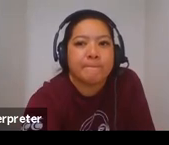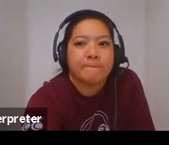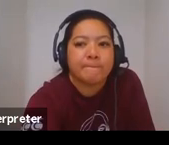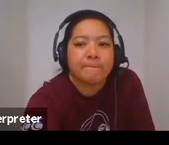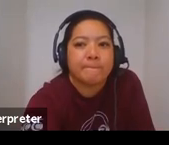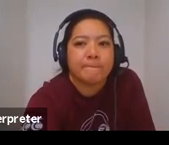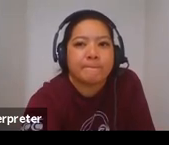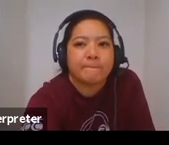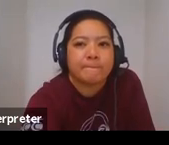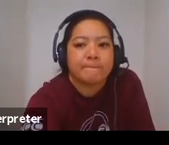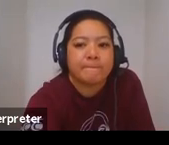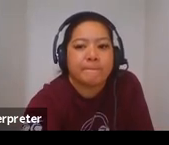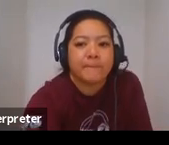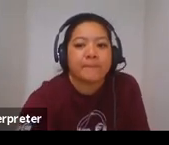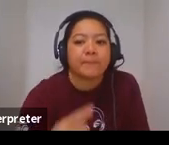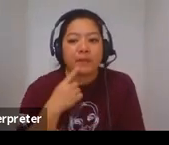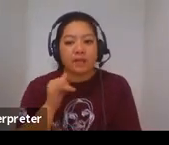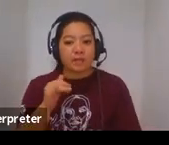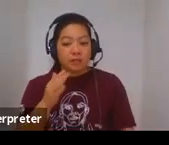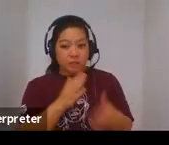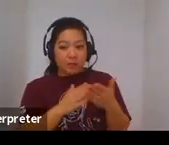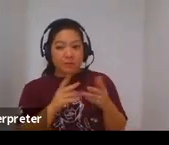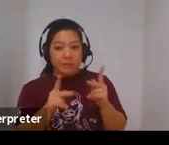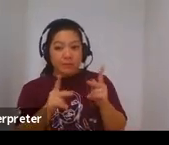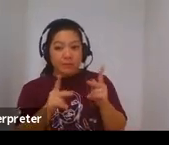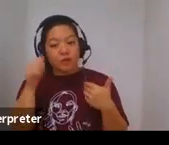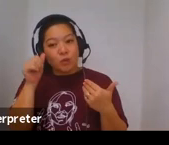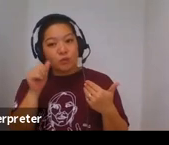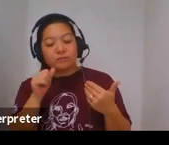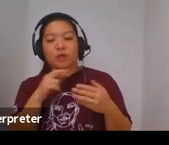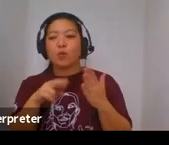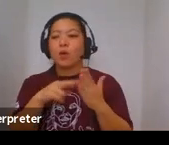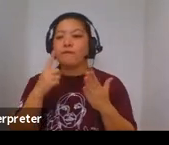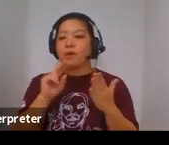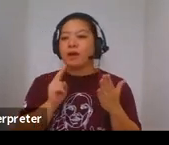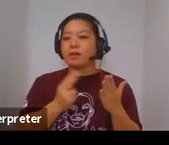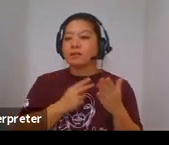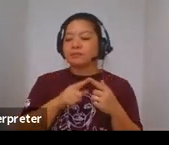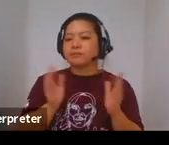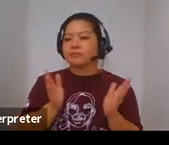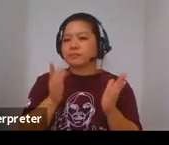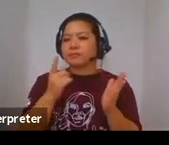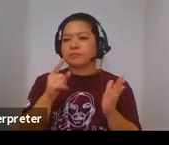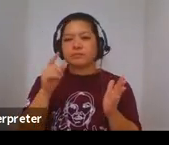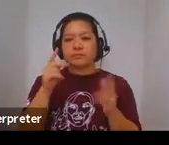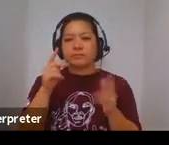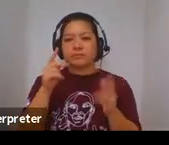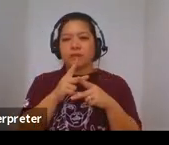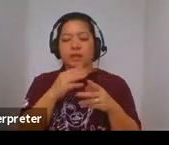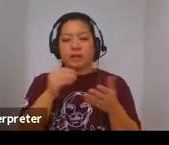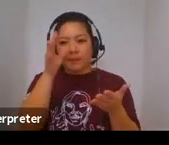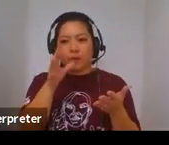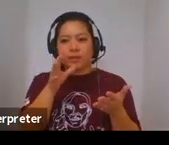And I'd say there's also a role for adults in that. So there's a role for us engaging caregivers and parents